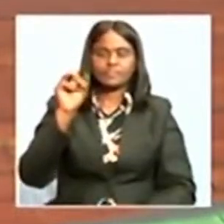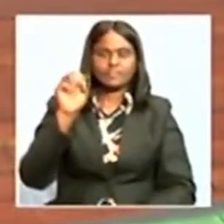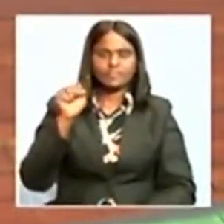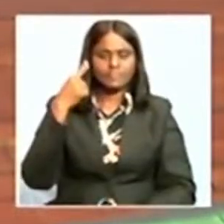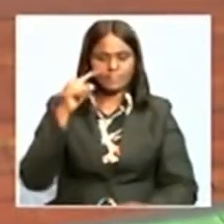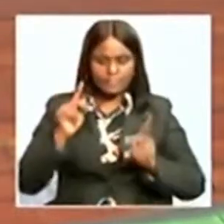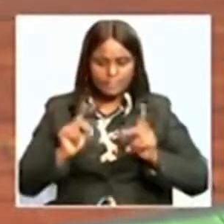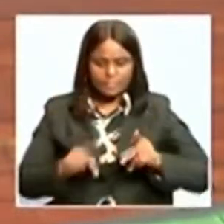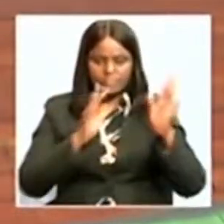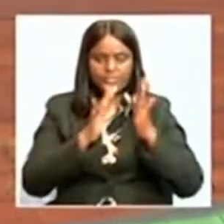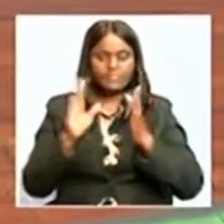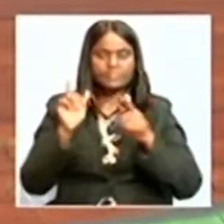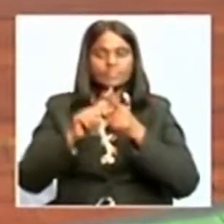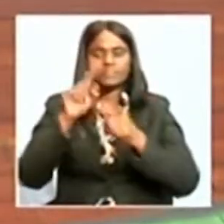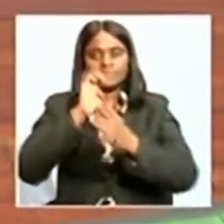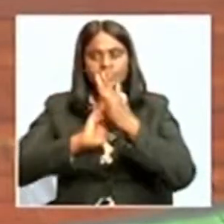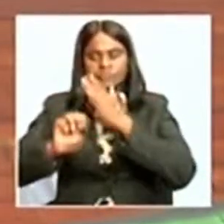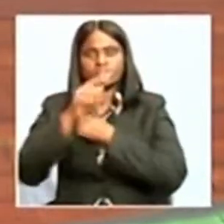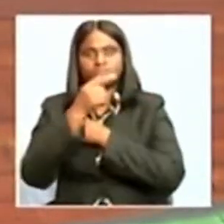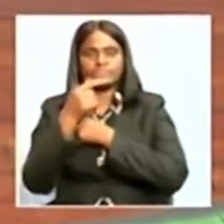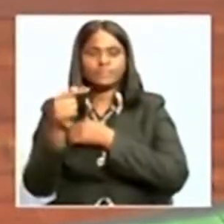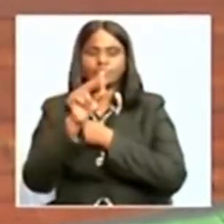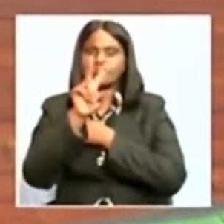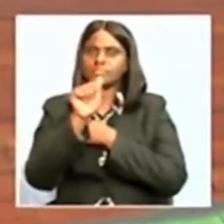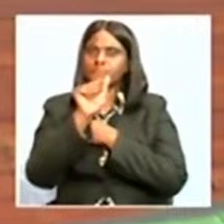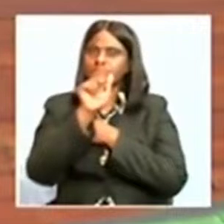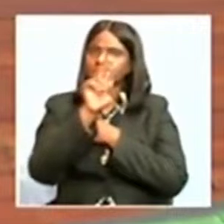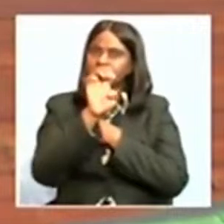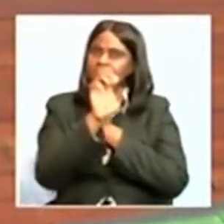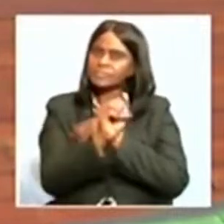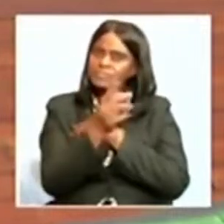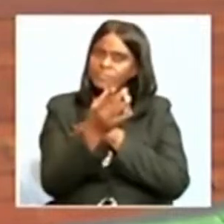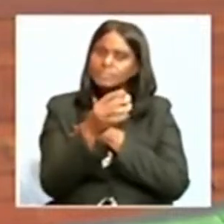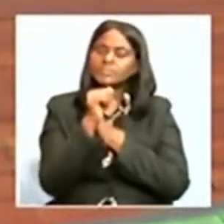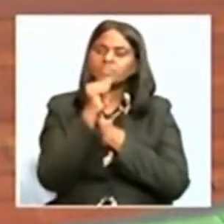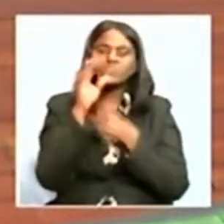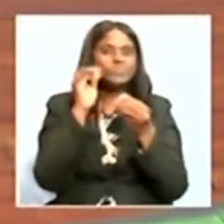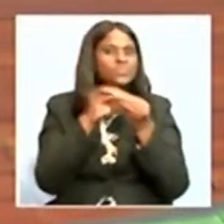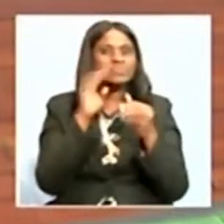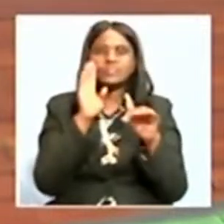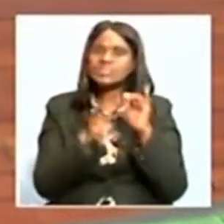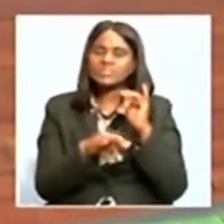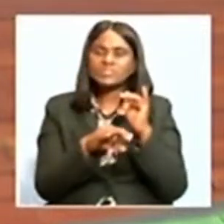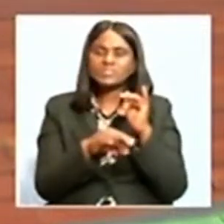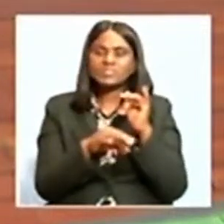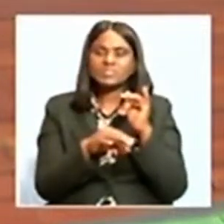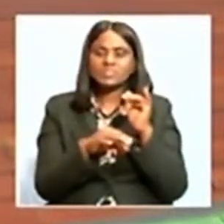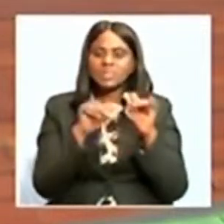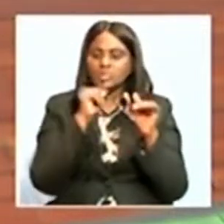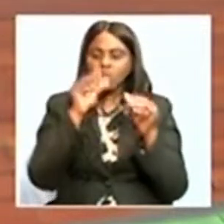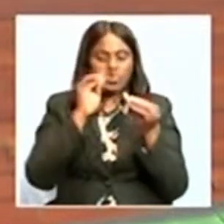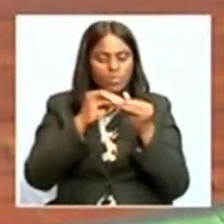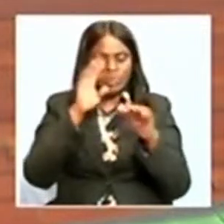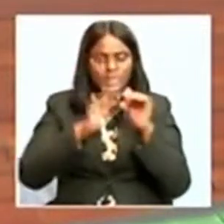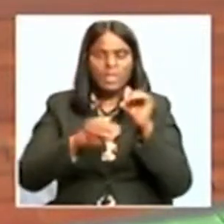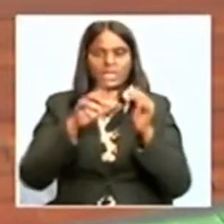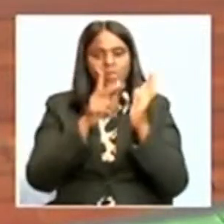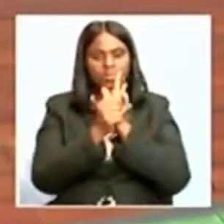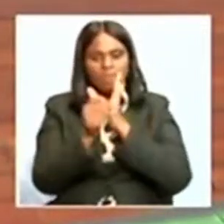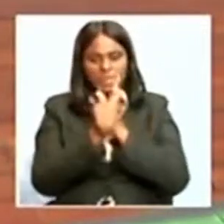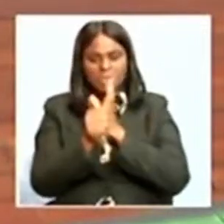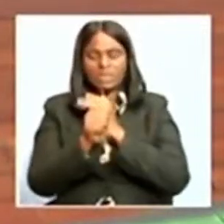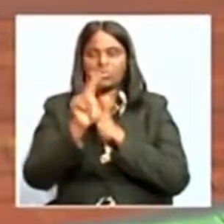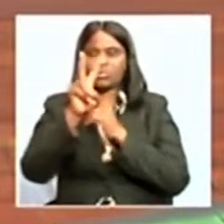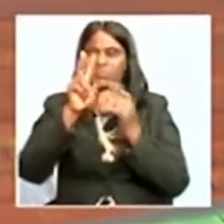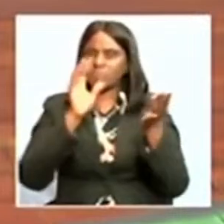person intending to export goods valued at not more than the kwacha equivalent